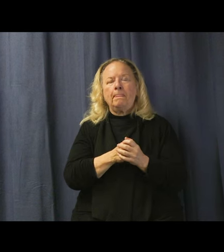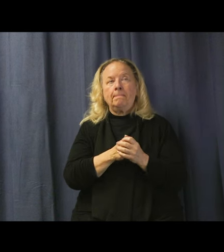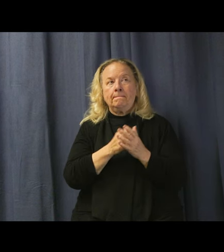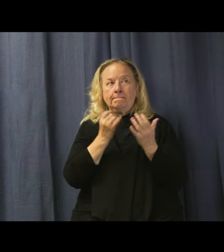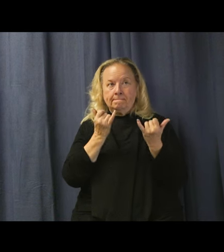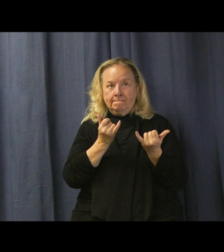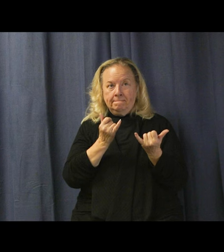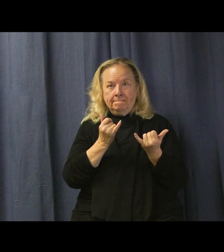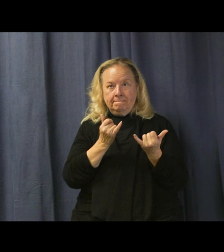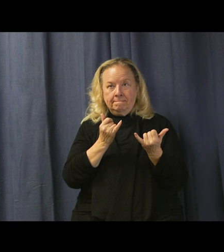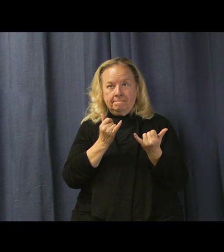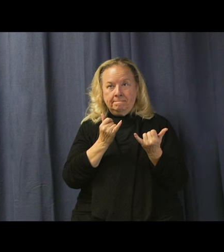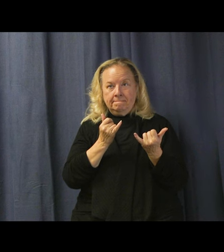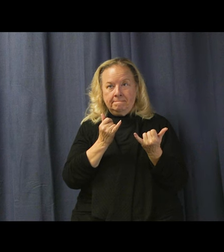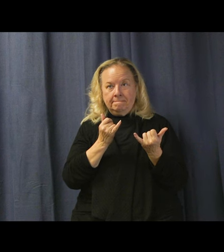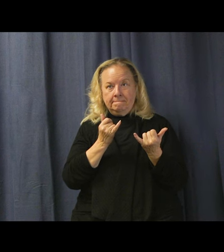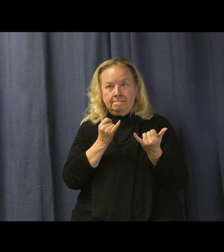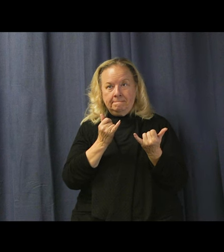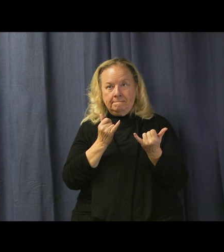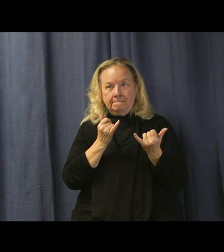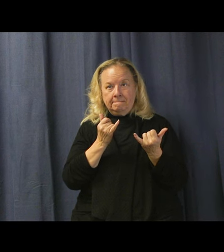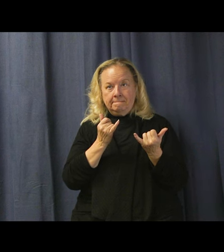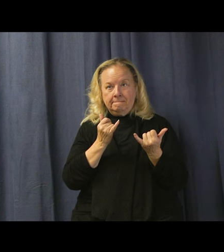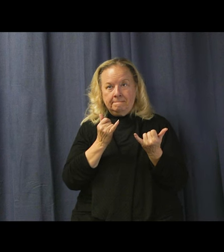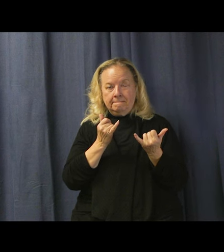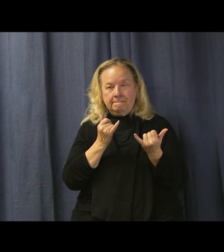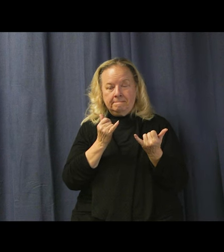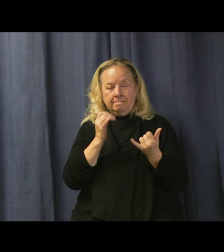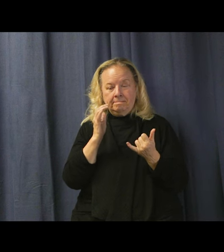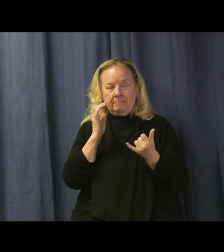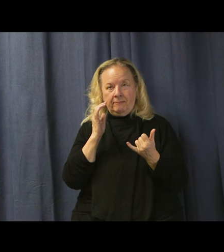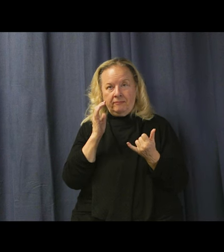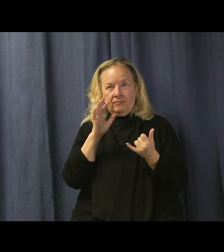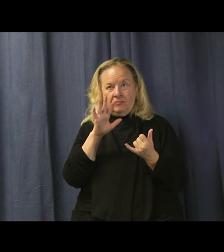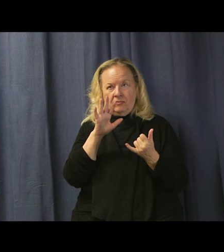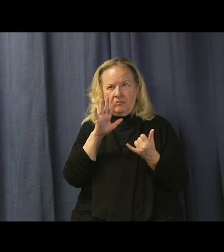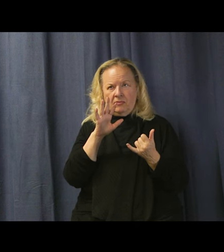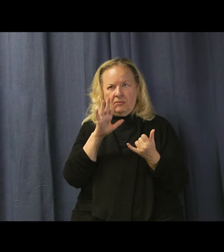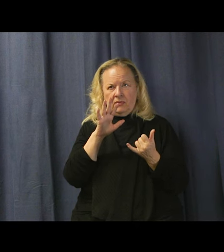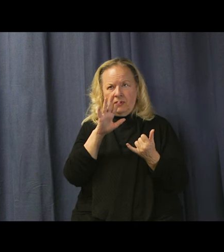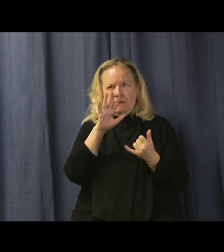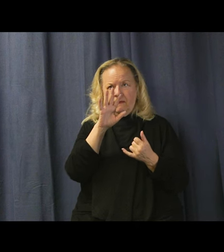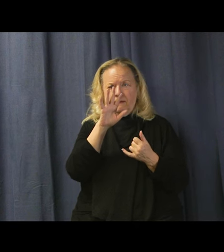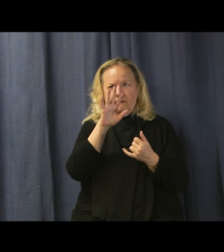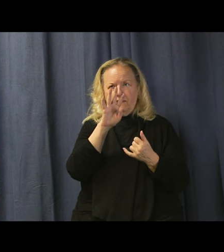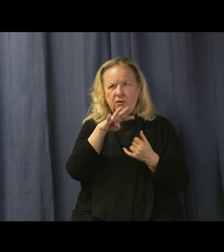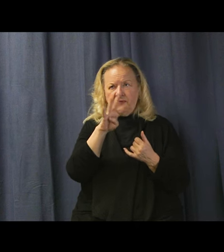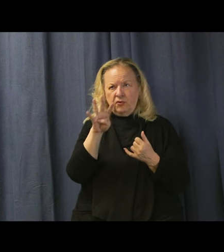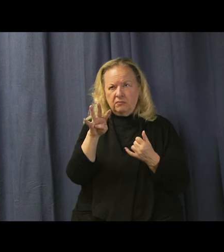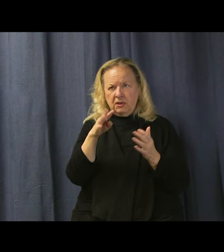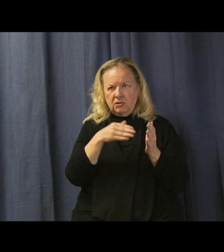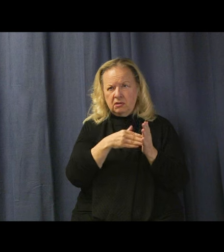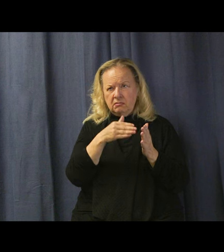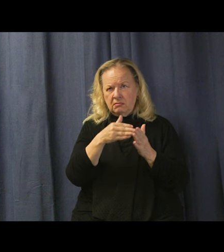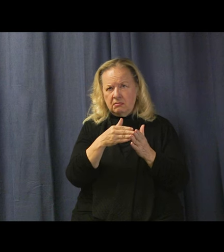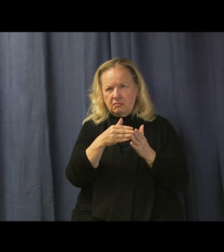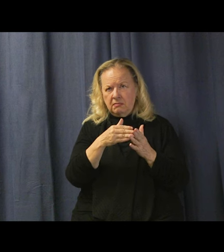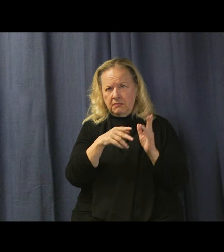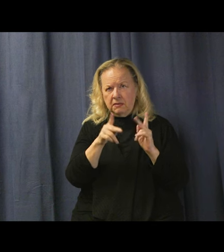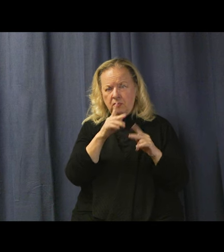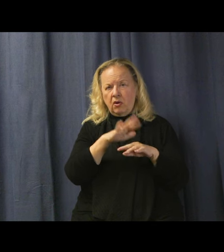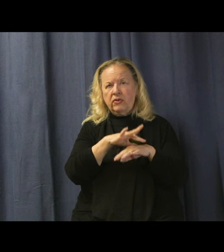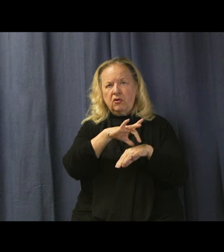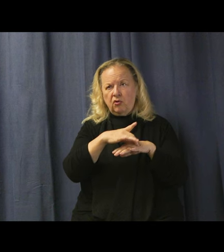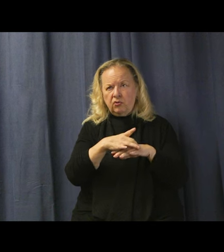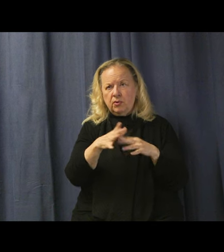Now, I don't know if you knew this. There were around 44 million people on the earth when the flood